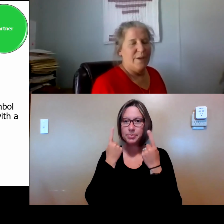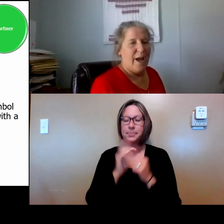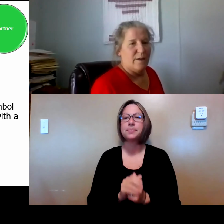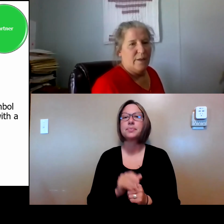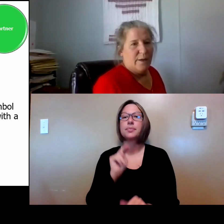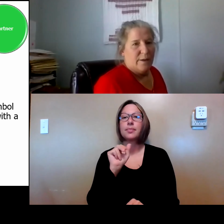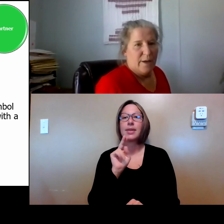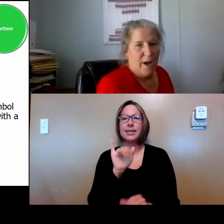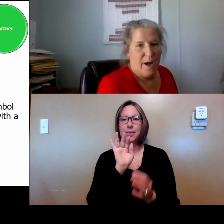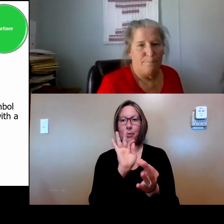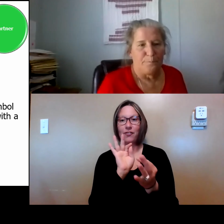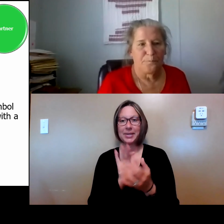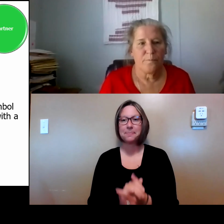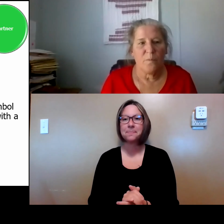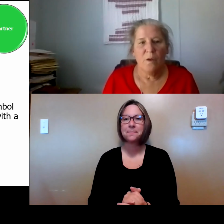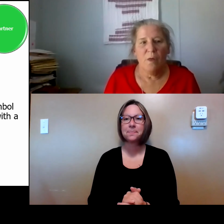Okay.